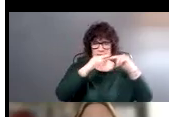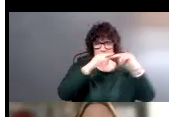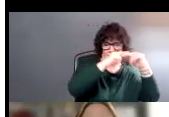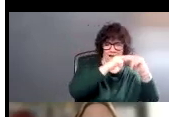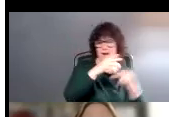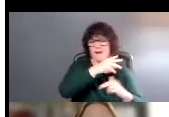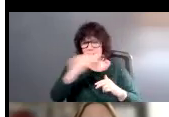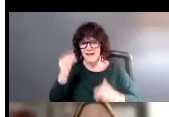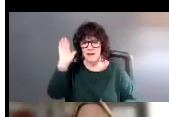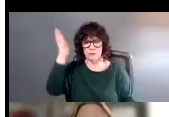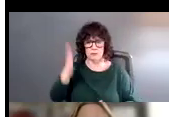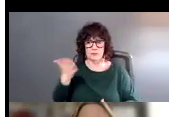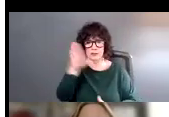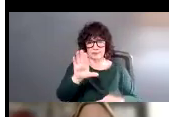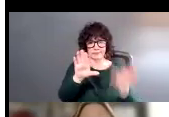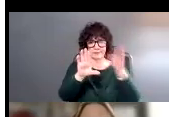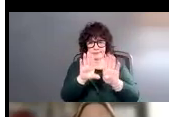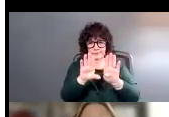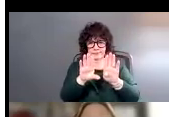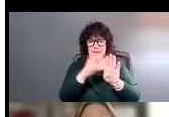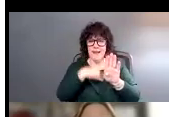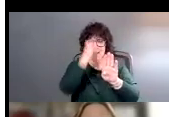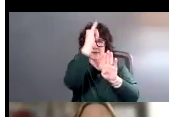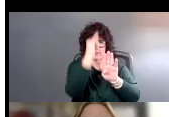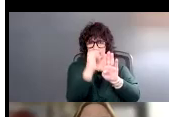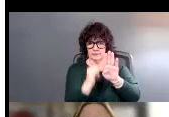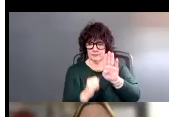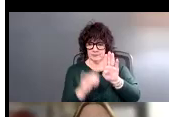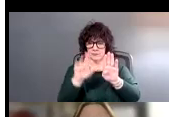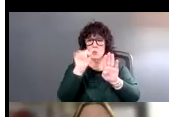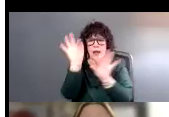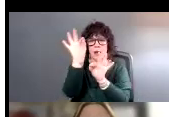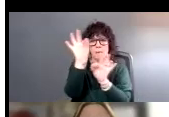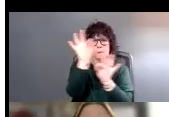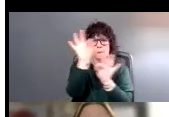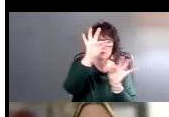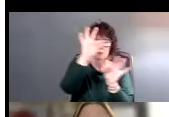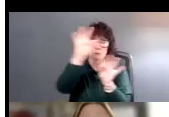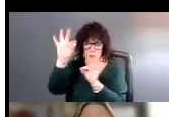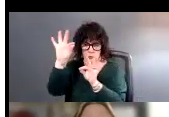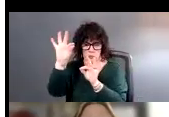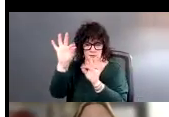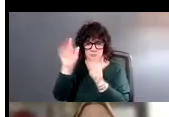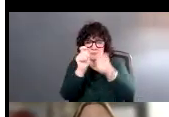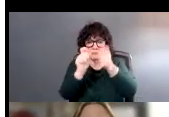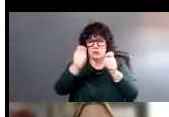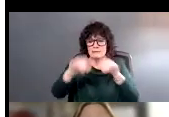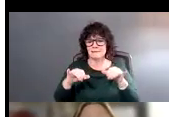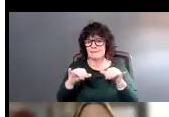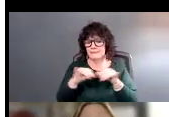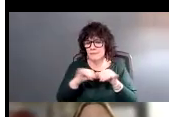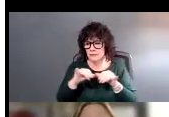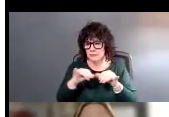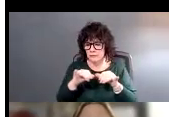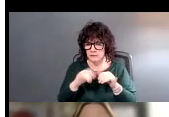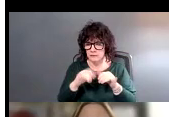of the screen share or to the speakers. After the presentation, we will do our best to answer any